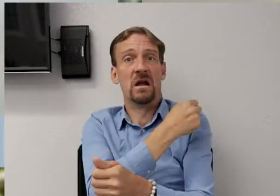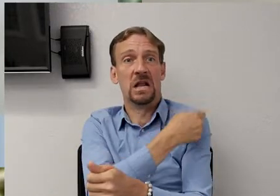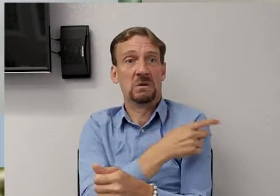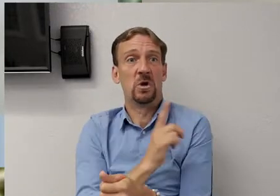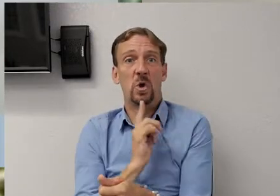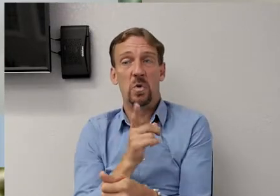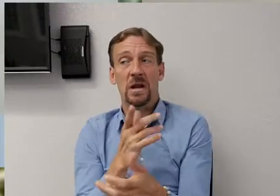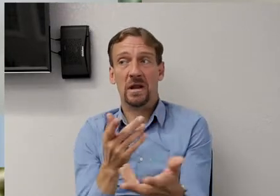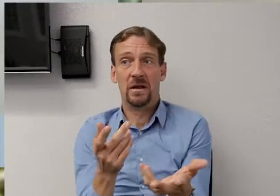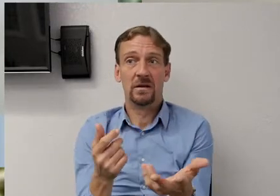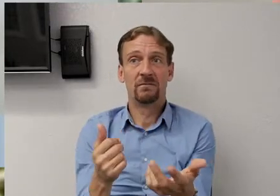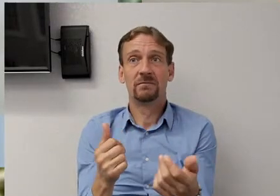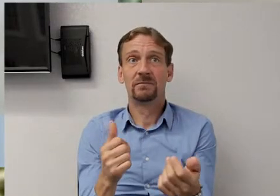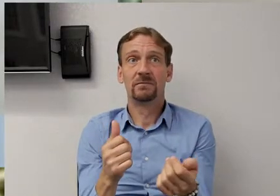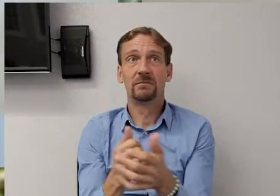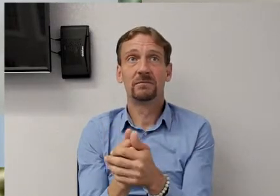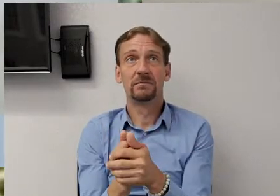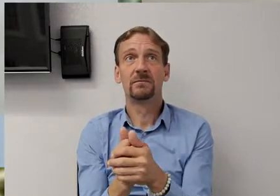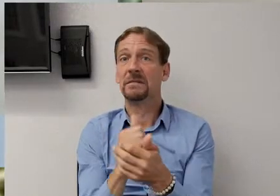really